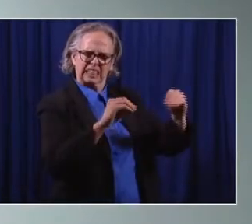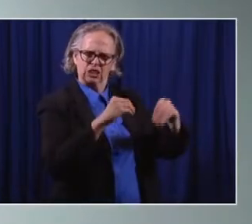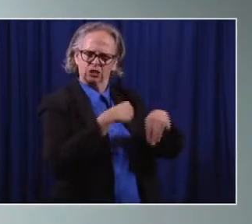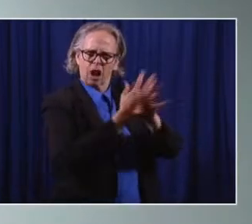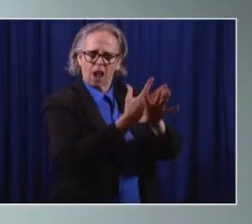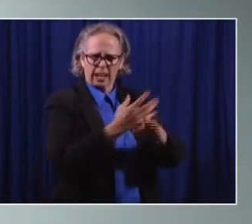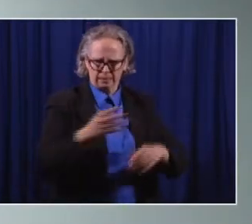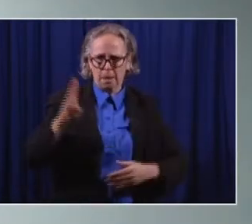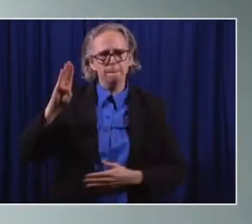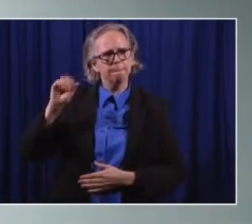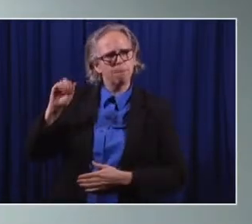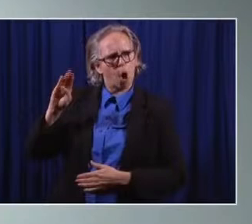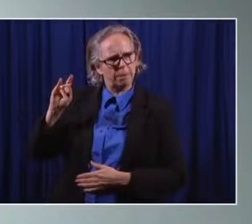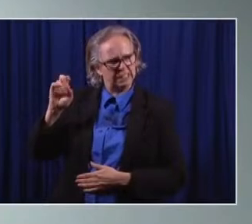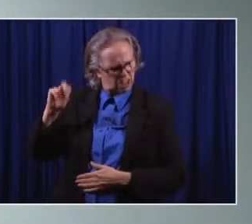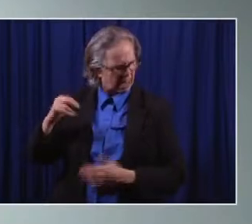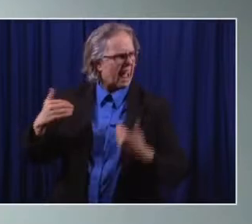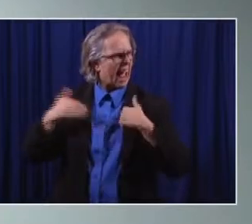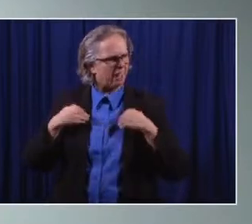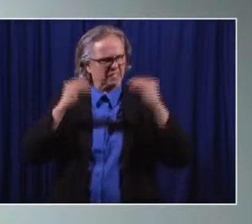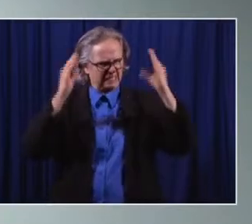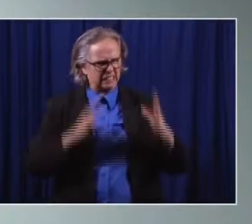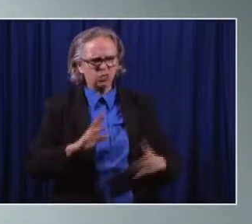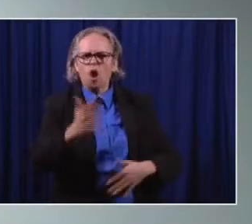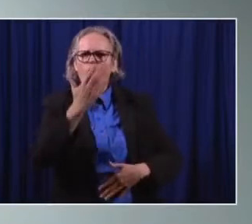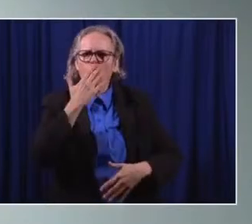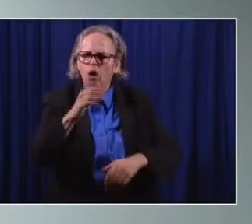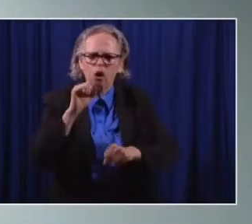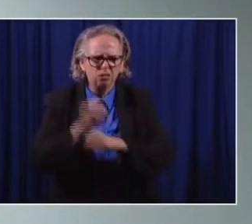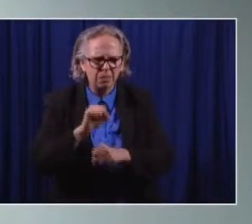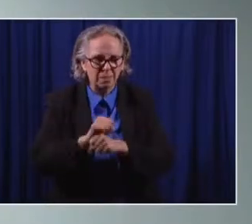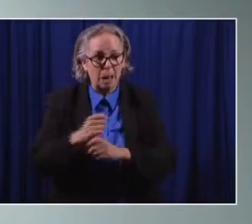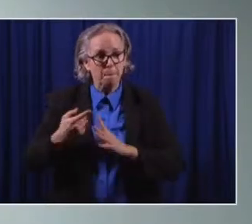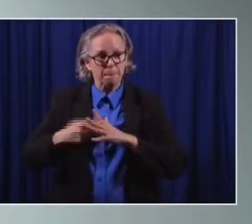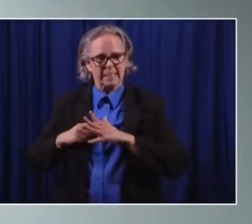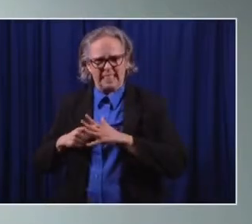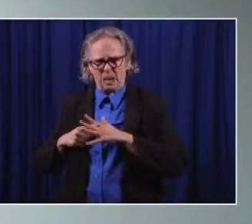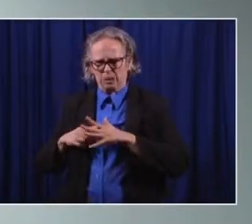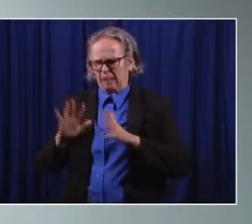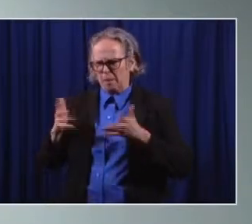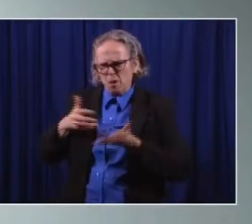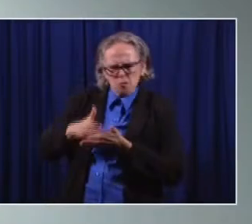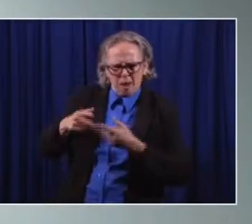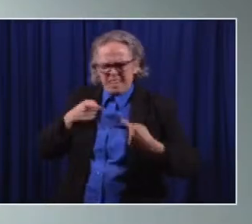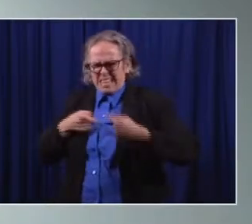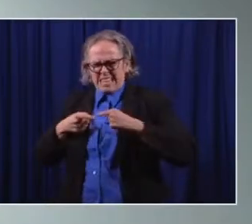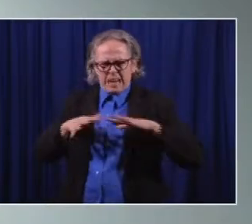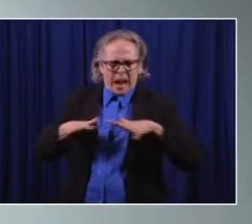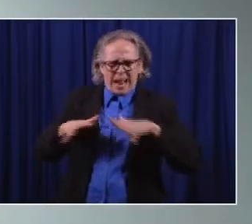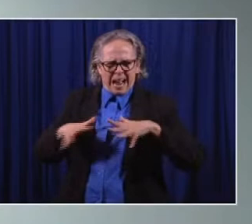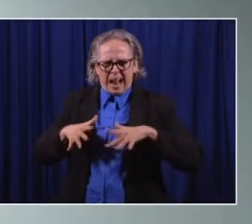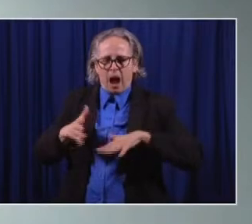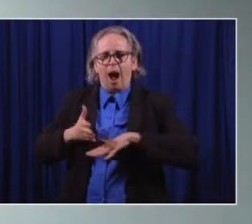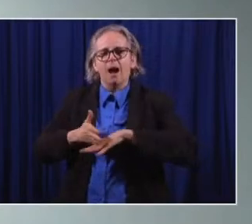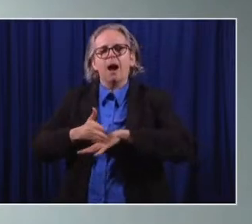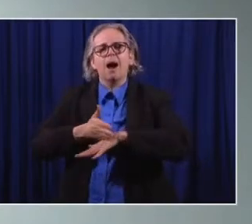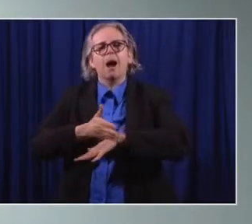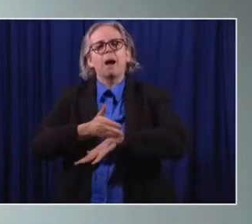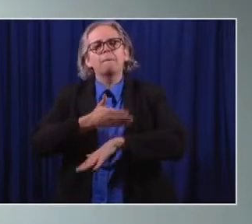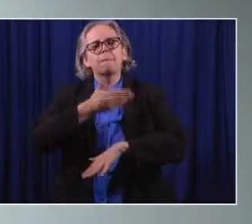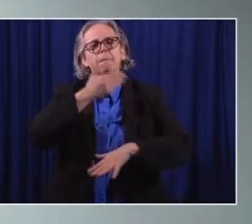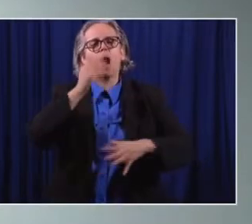and they're doing a great job. We had a little bump in the road at the beginning, but it's getting better every day. The communication's amazing.